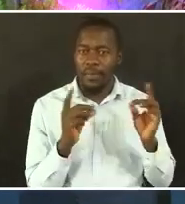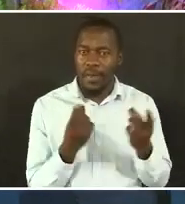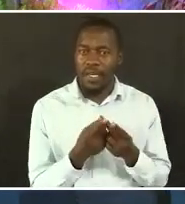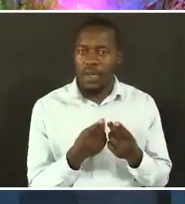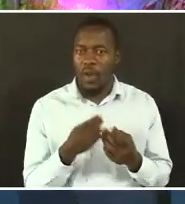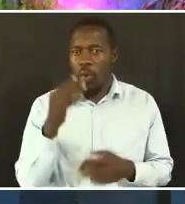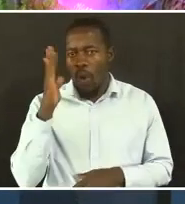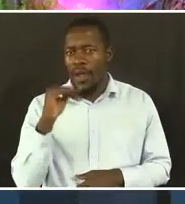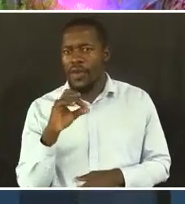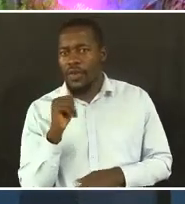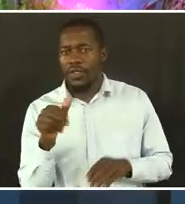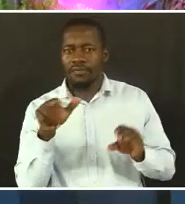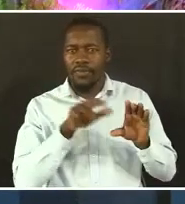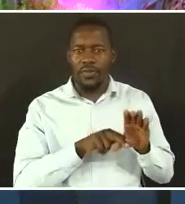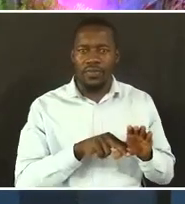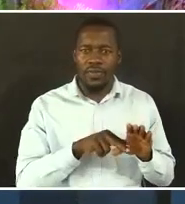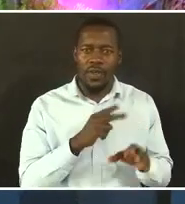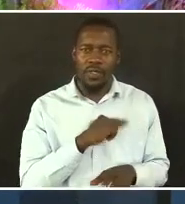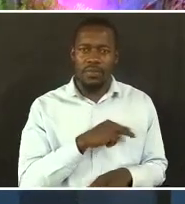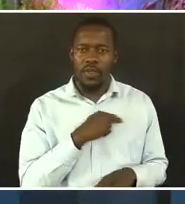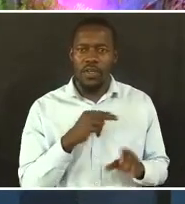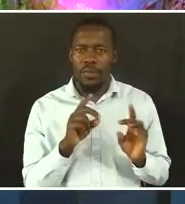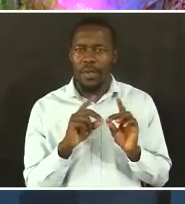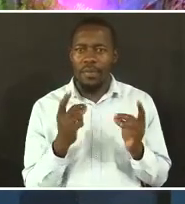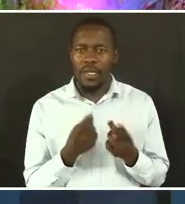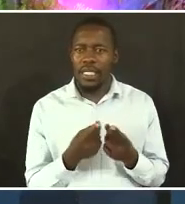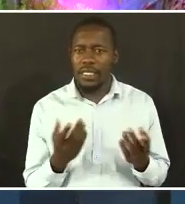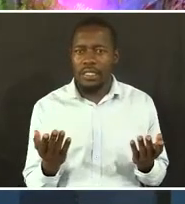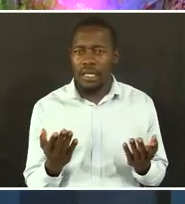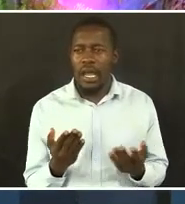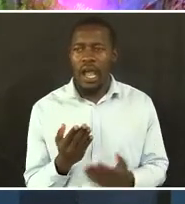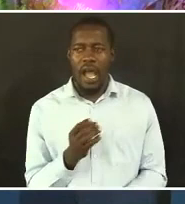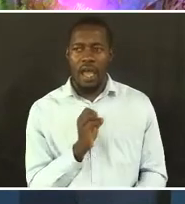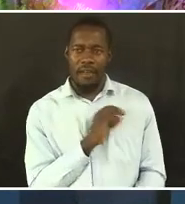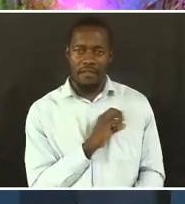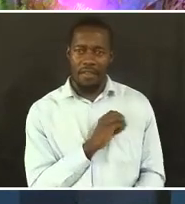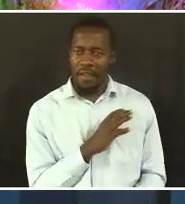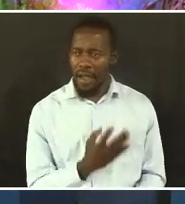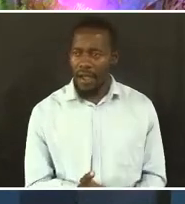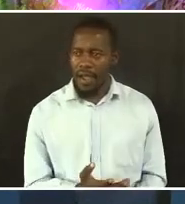are you not joining hospital chaplaincy? I was what? Afraid.